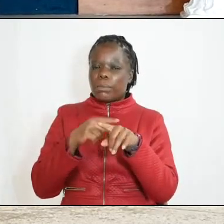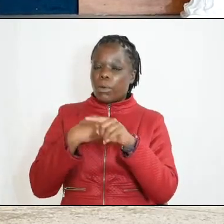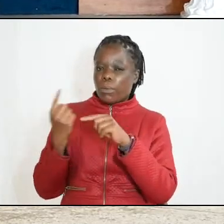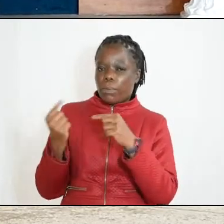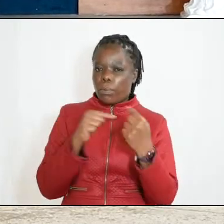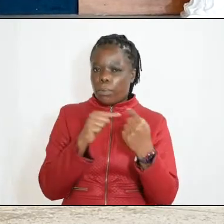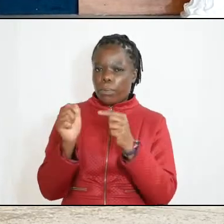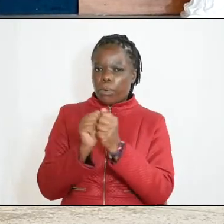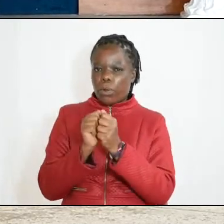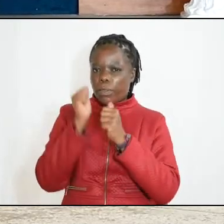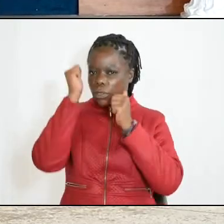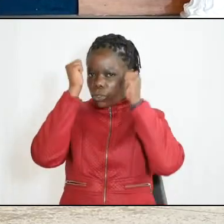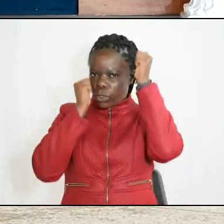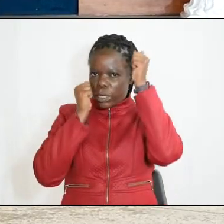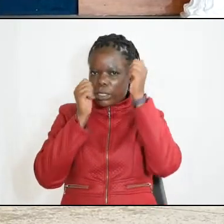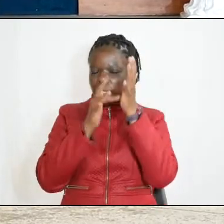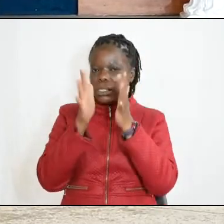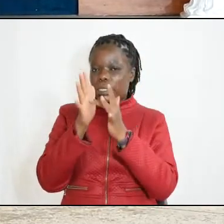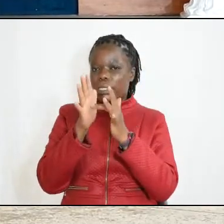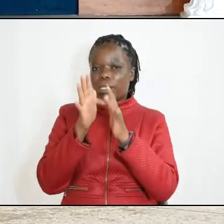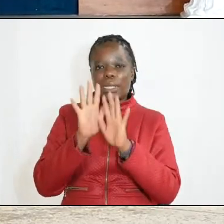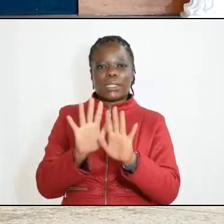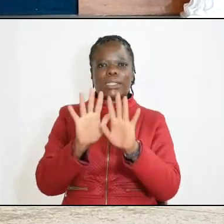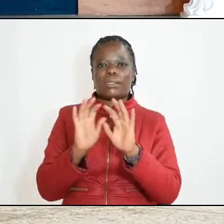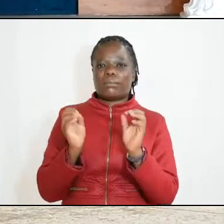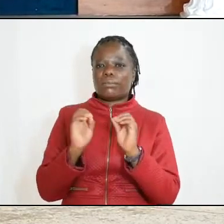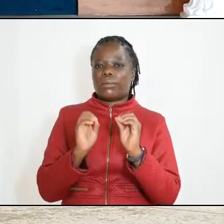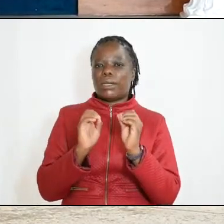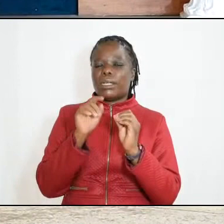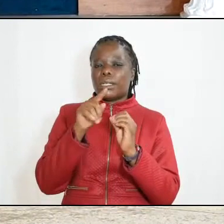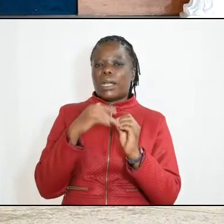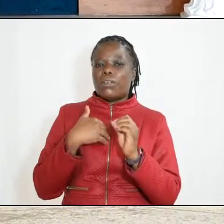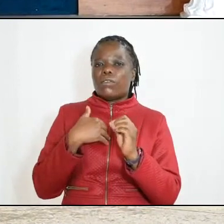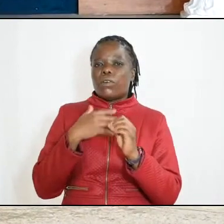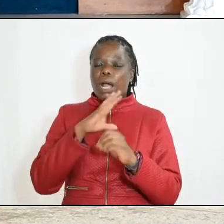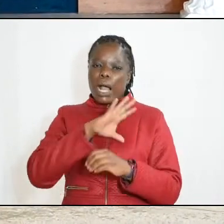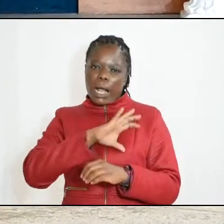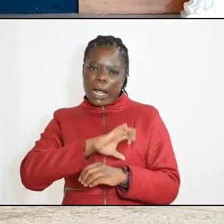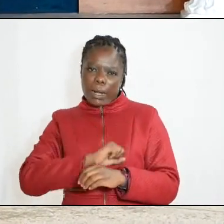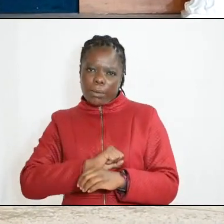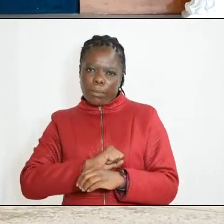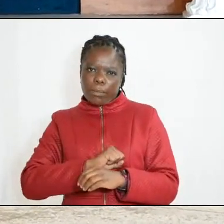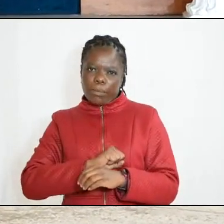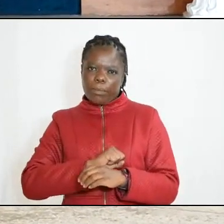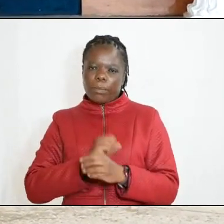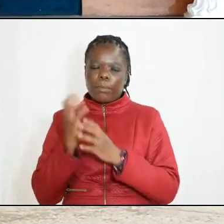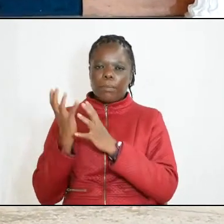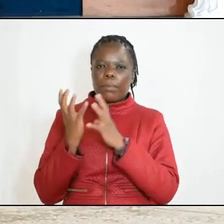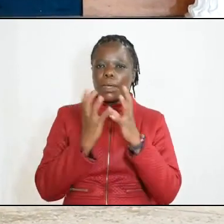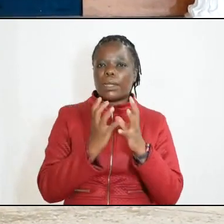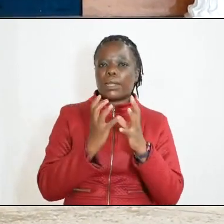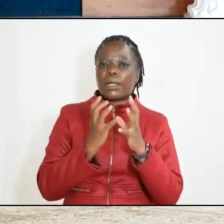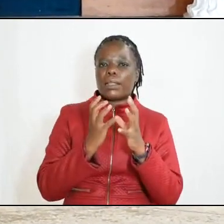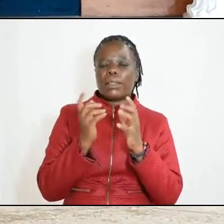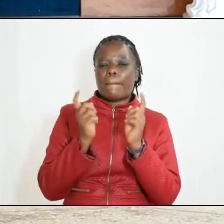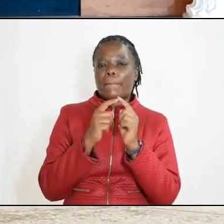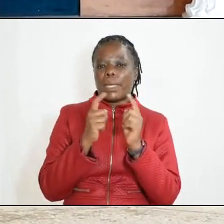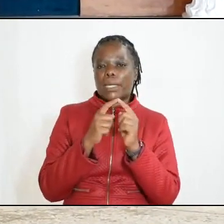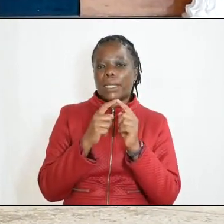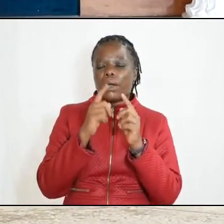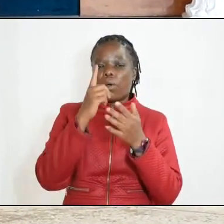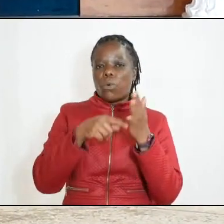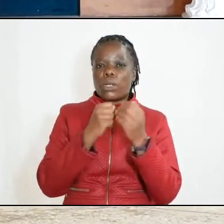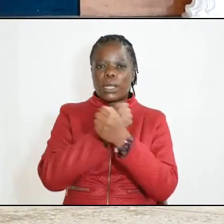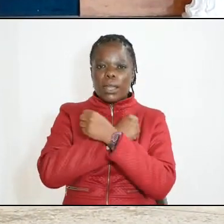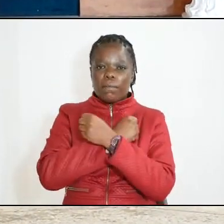soldiers, Jesus never resisted. He remained calm, bearing the pain. What a loving Savior we have.